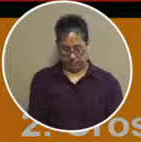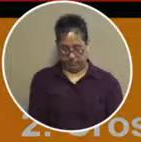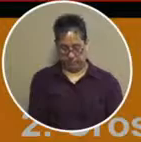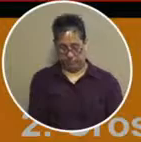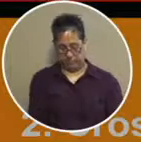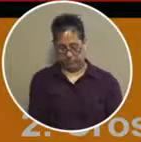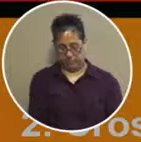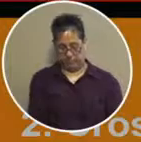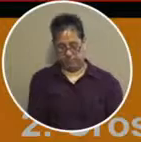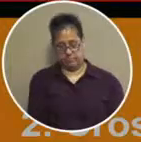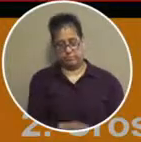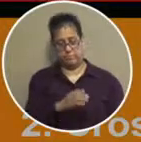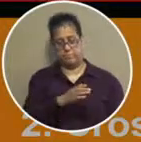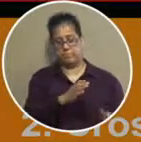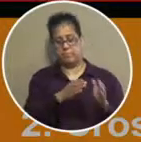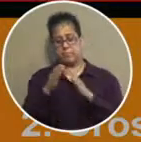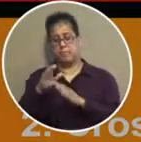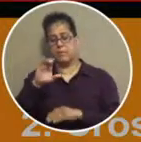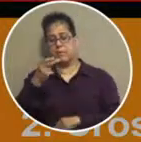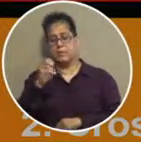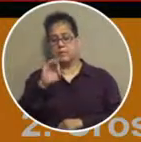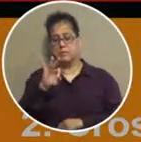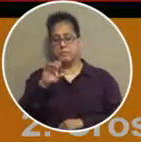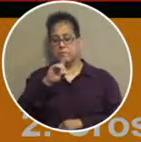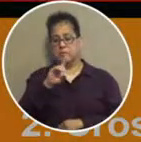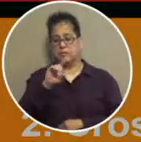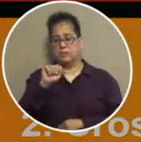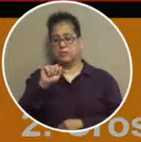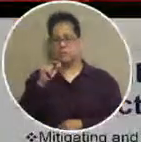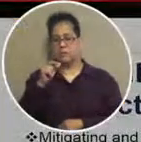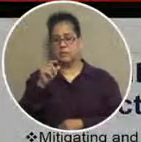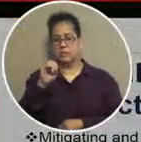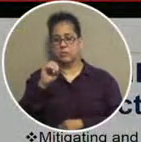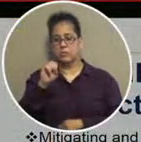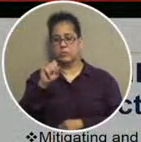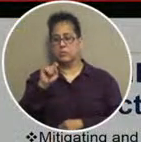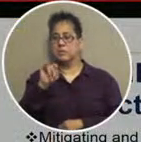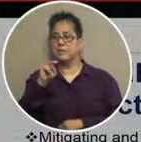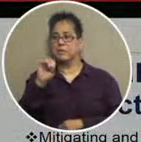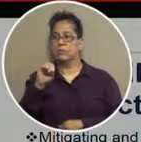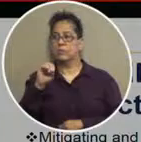Good morning. This is Chief DiAugustino. Can you go to the next slide, please?